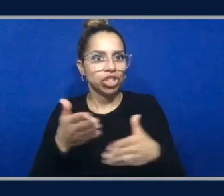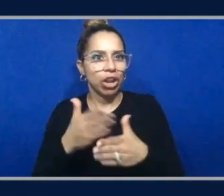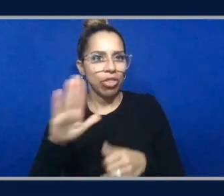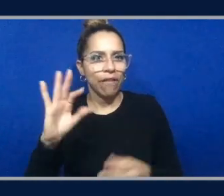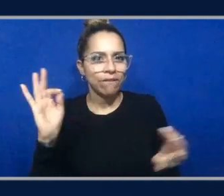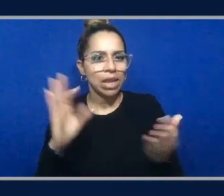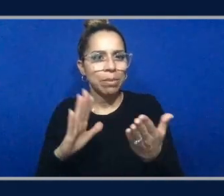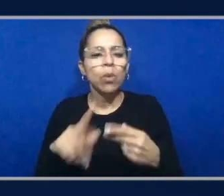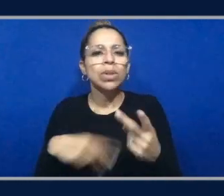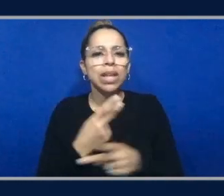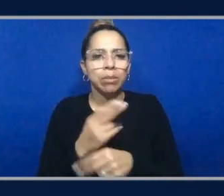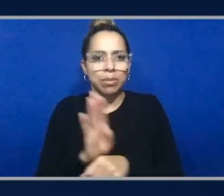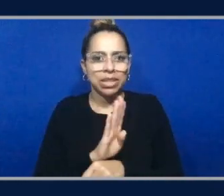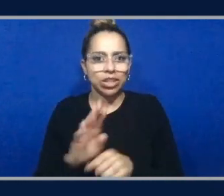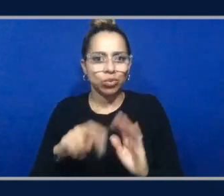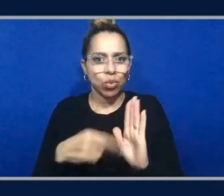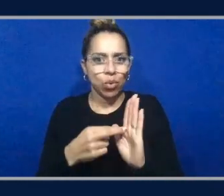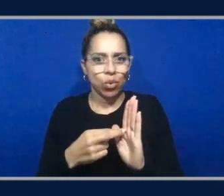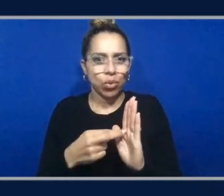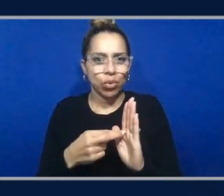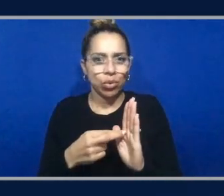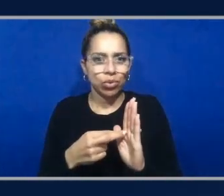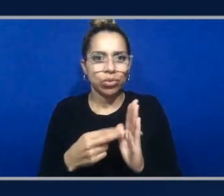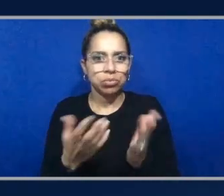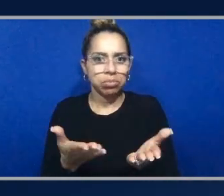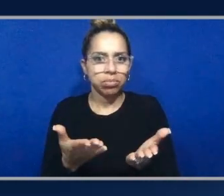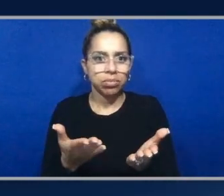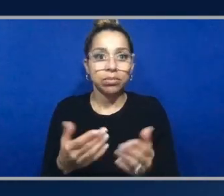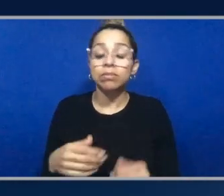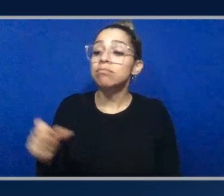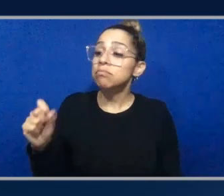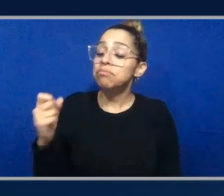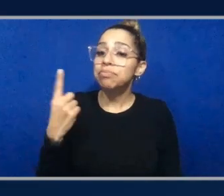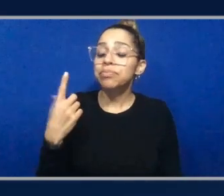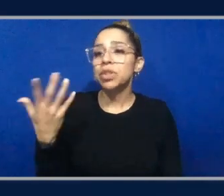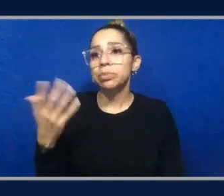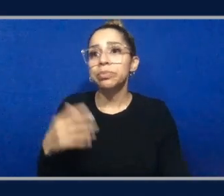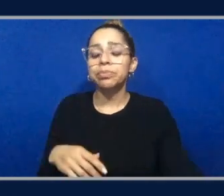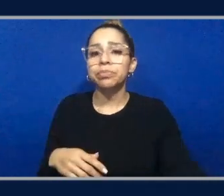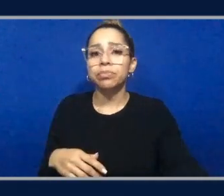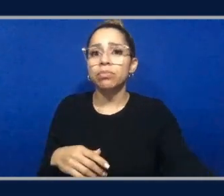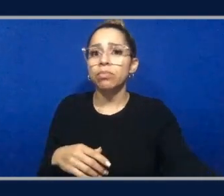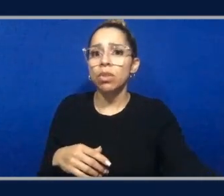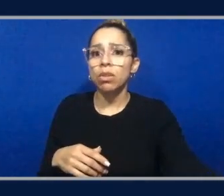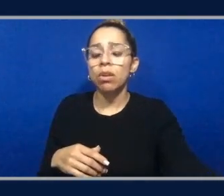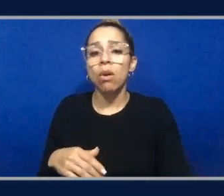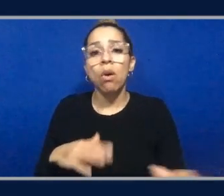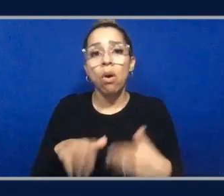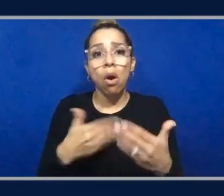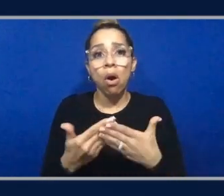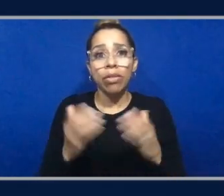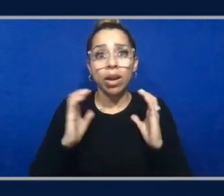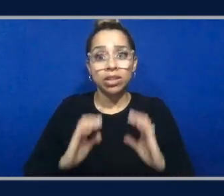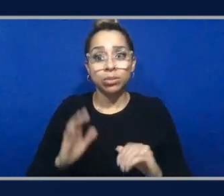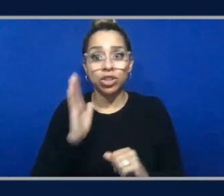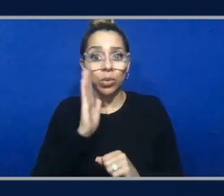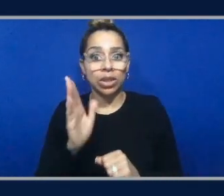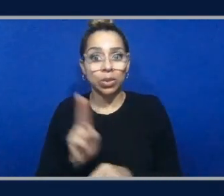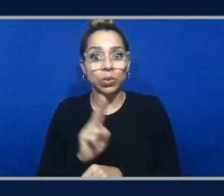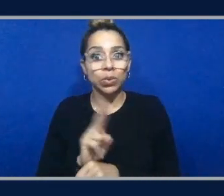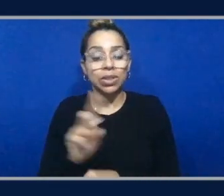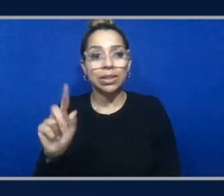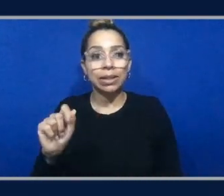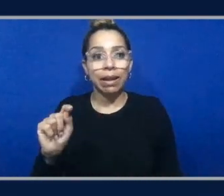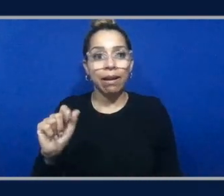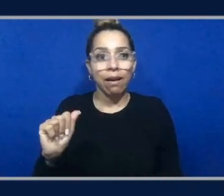this typically apply to? Yeah, so pretty much all the customers who implement data lakes. In terms of target